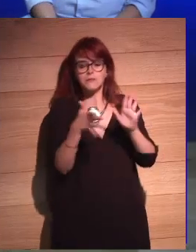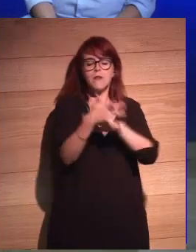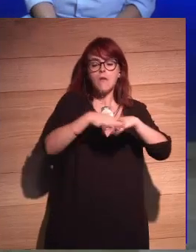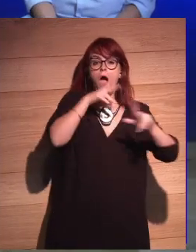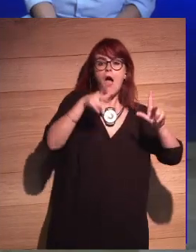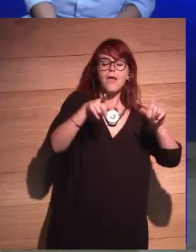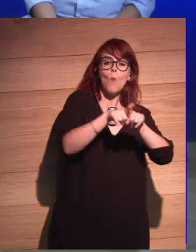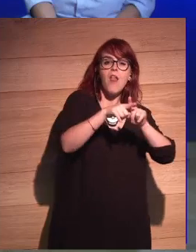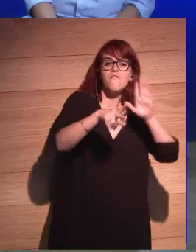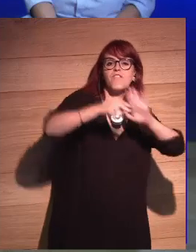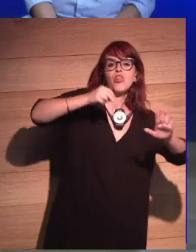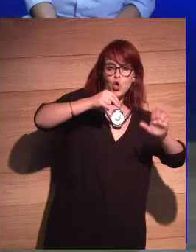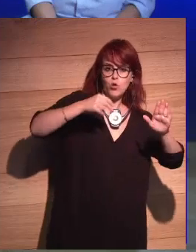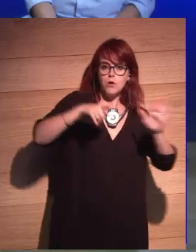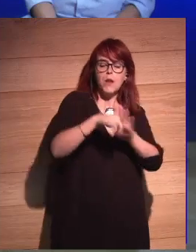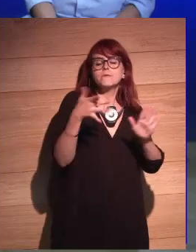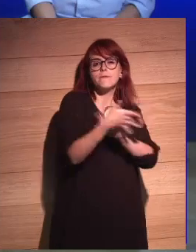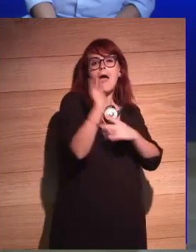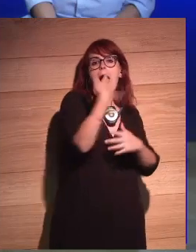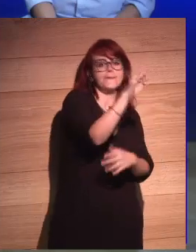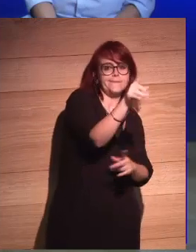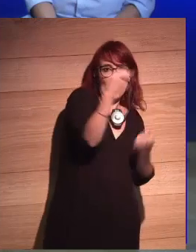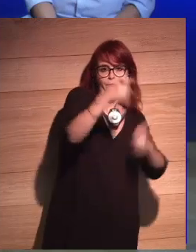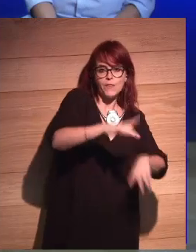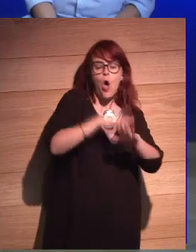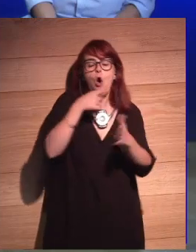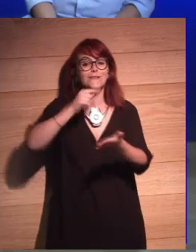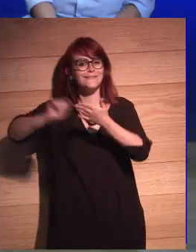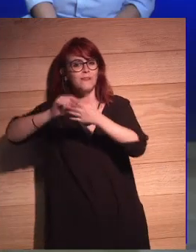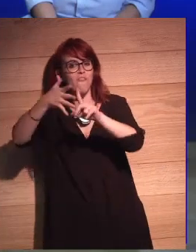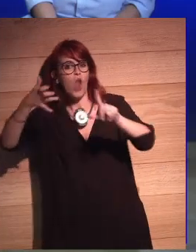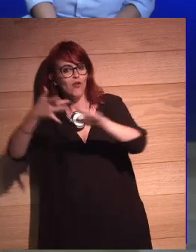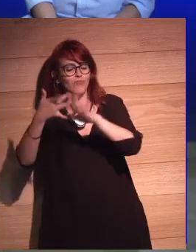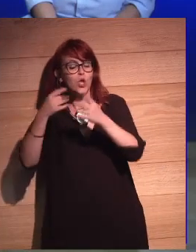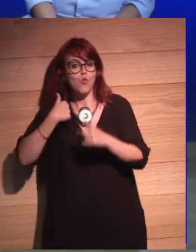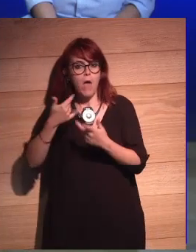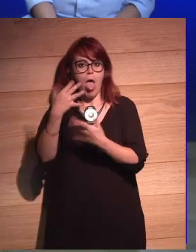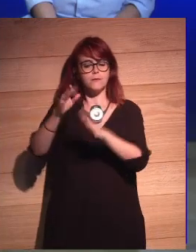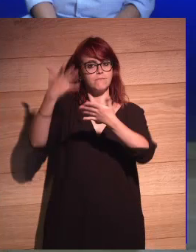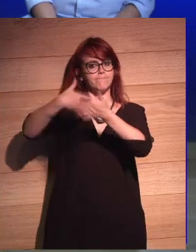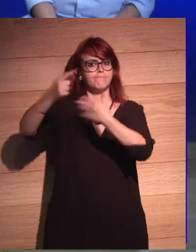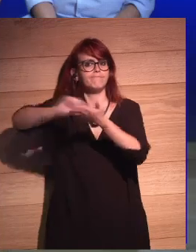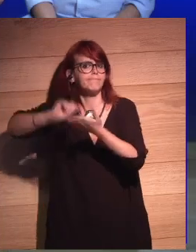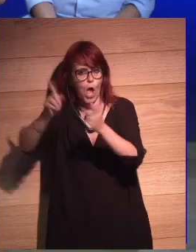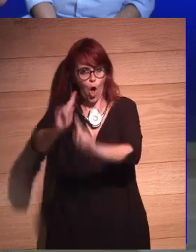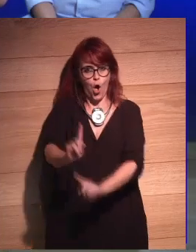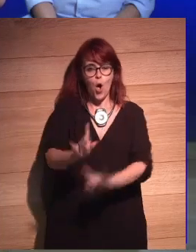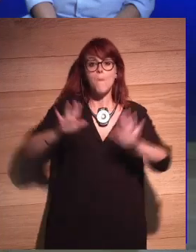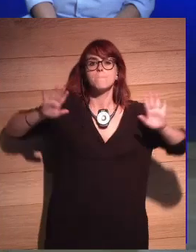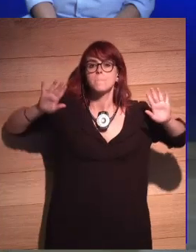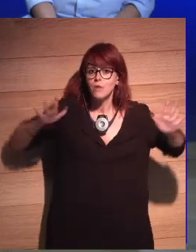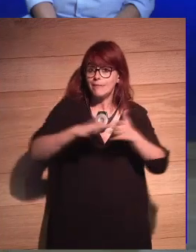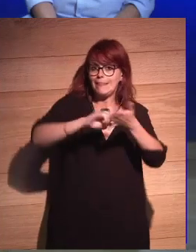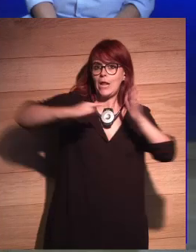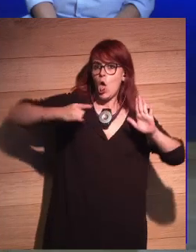Cervantes. So today, the banalization of technology implies that anybody that is